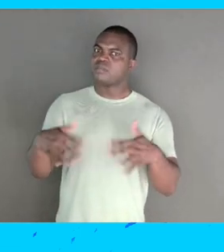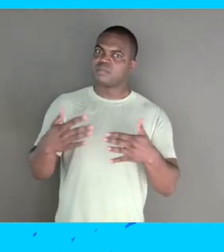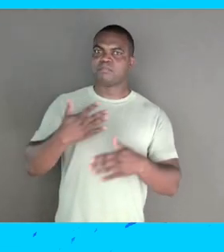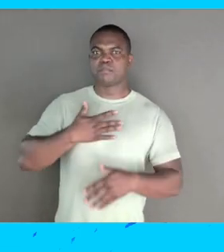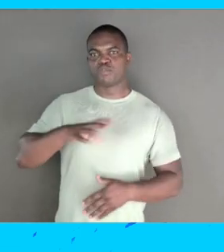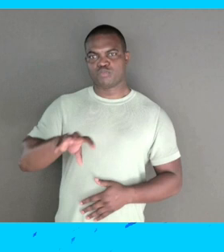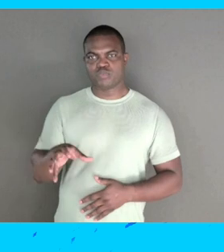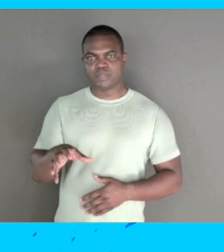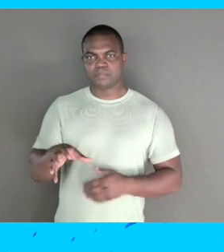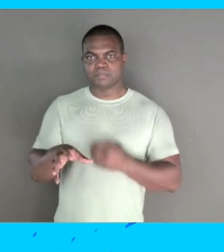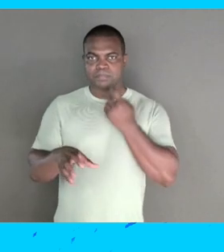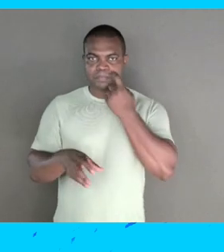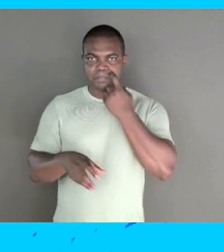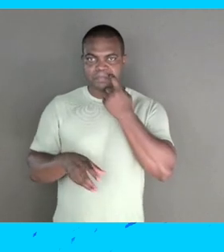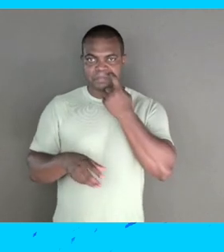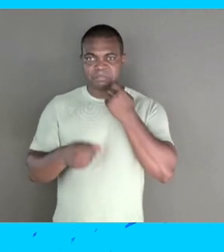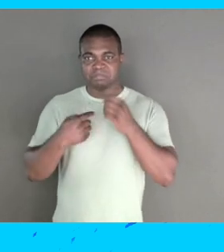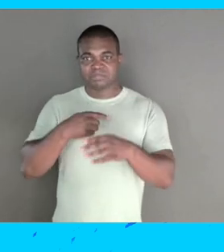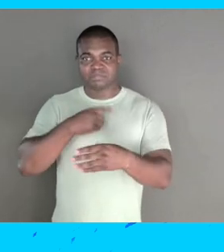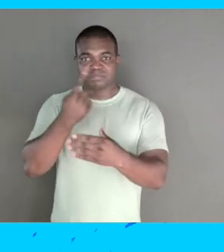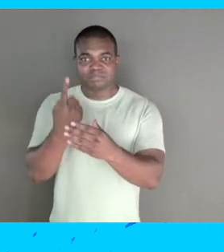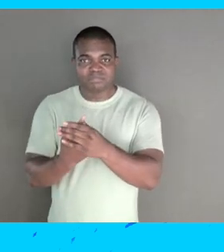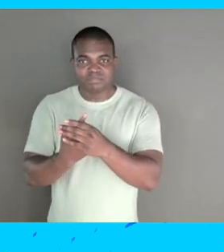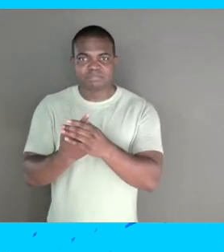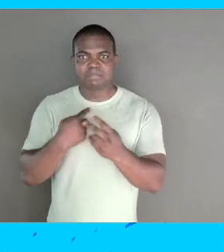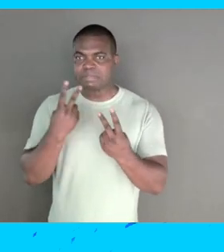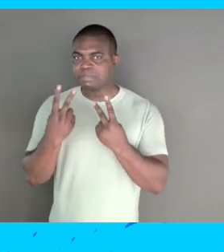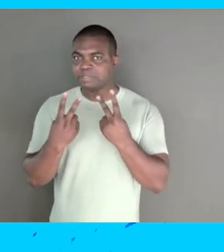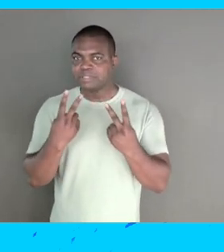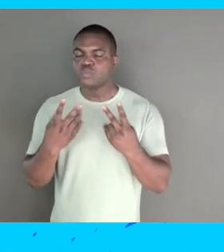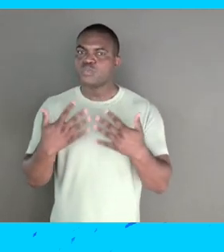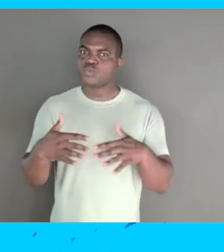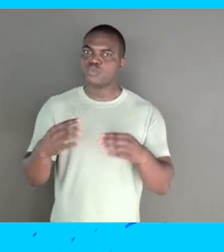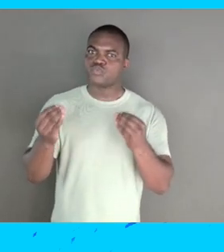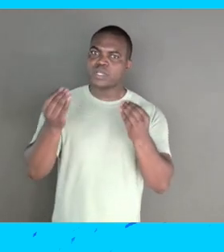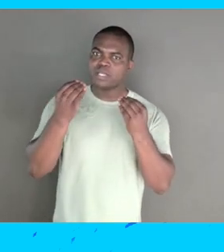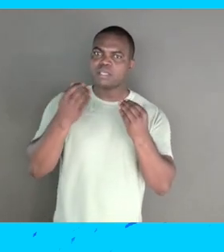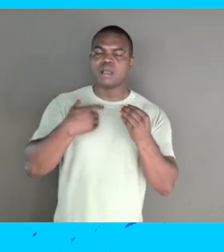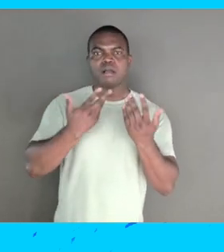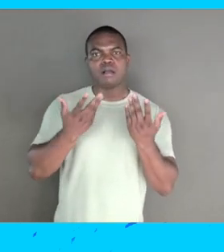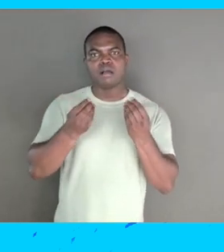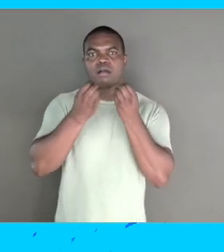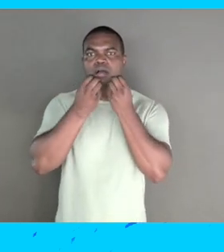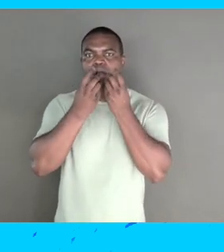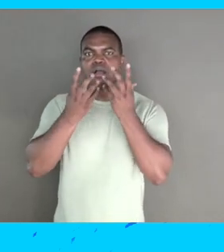there are so many amazing things I experienced, but in highlights, first of all,